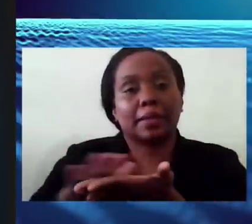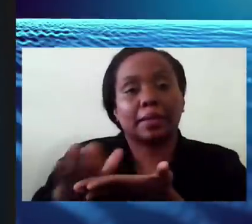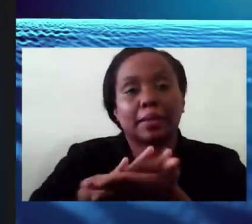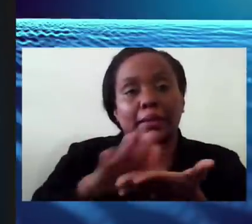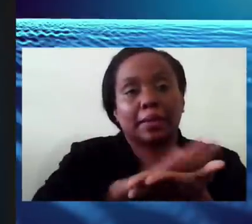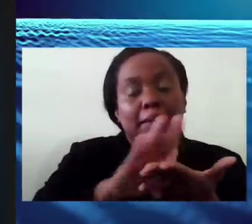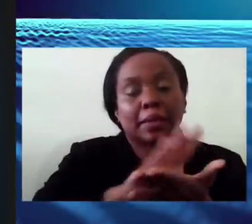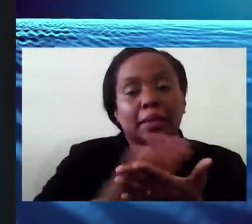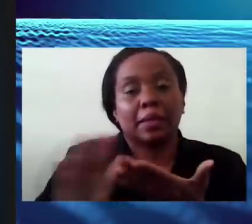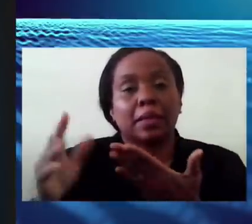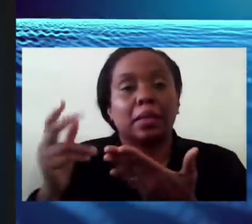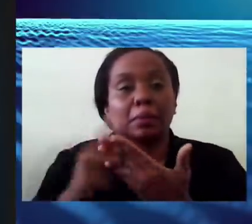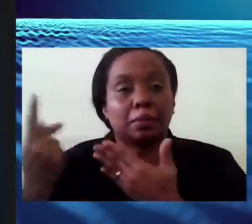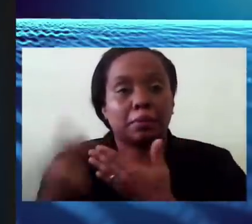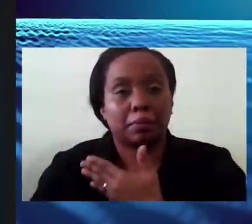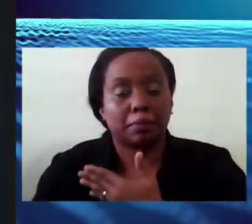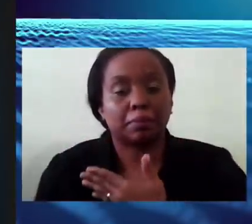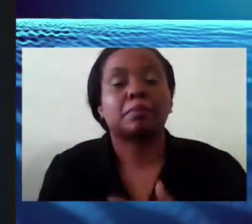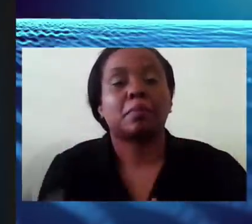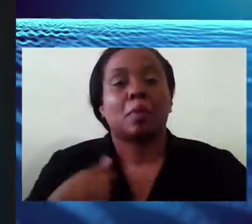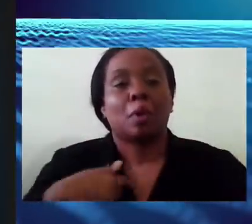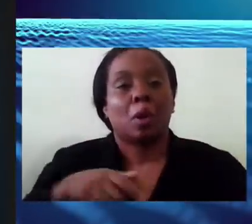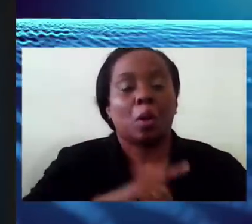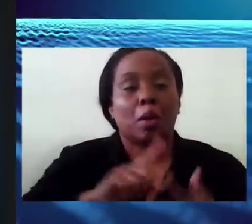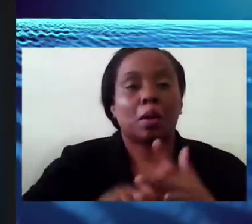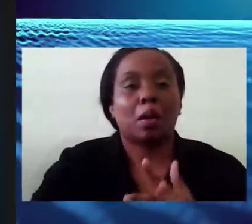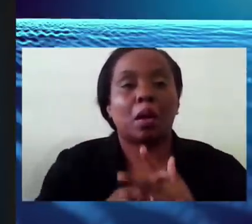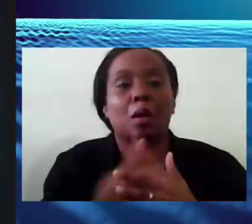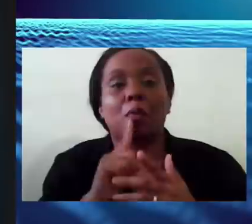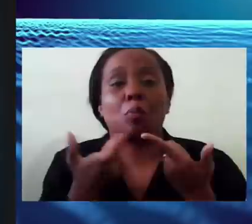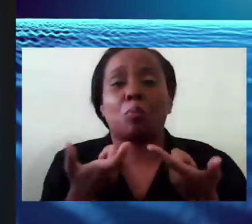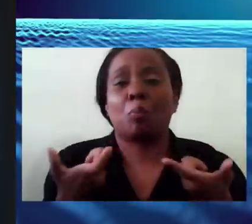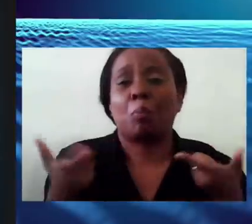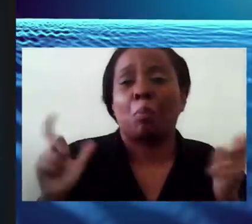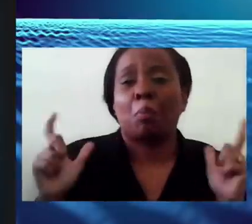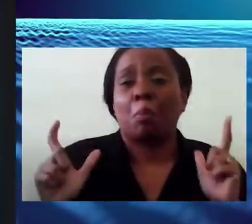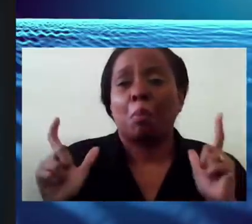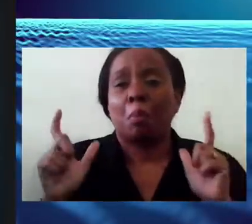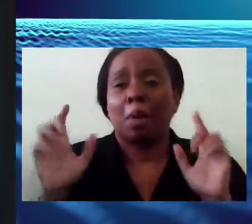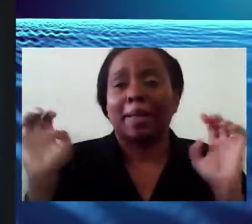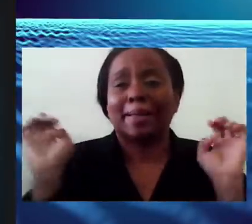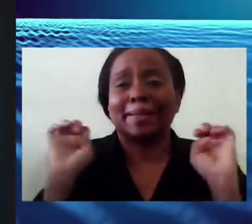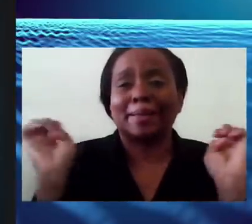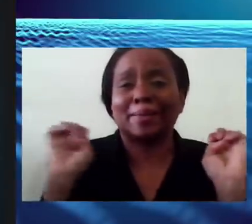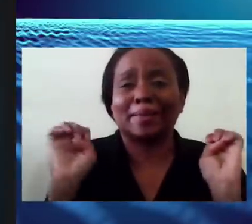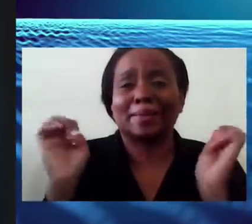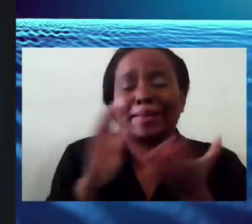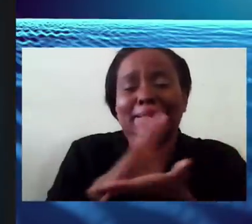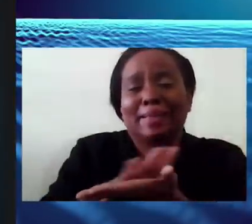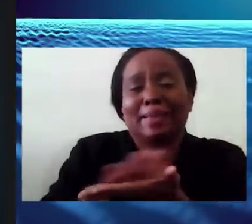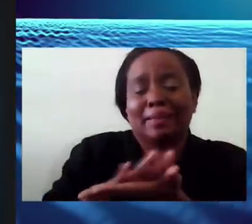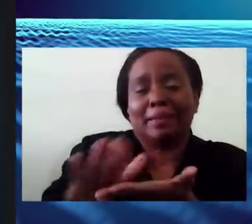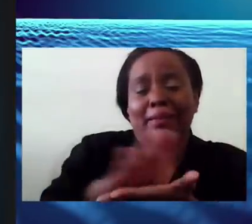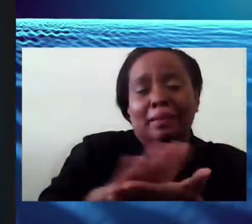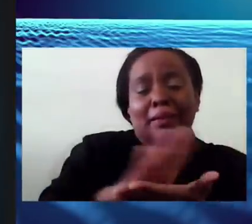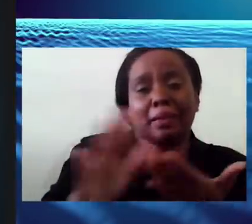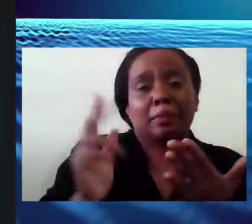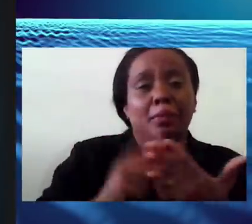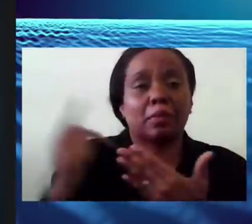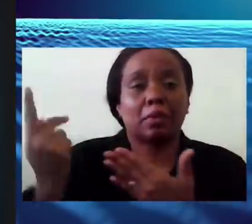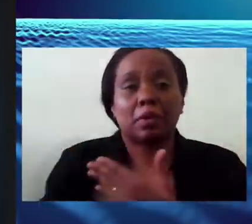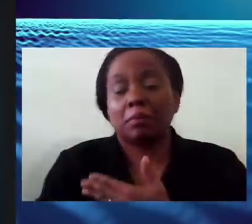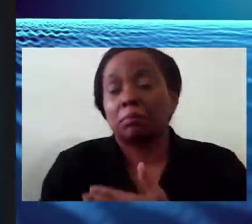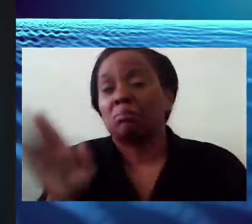the most massive cleaning campaign, emergency cleaning campaign in the history of Barbados. I don't think there has ever been a